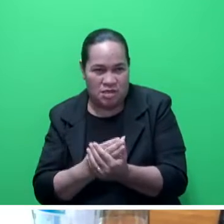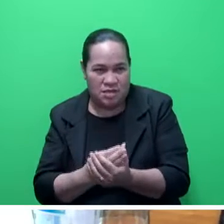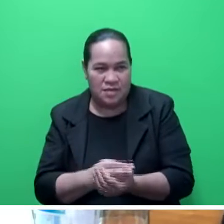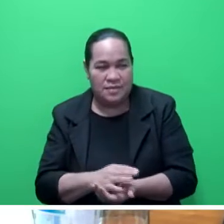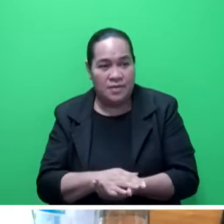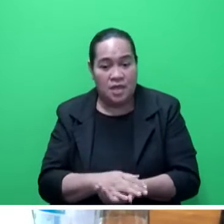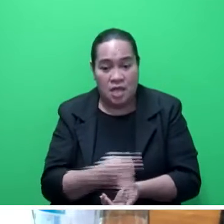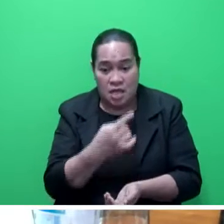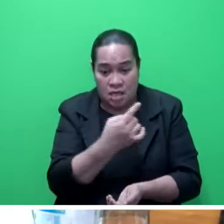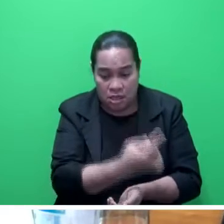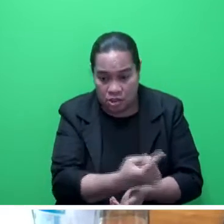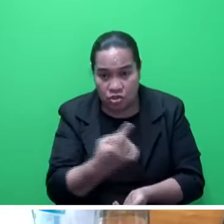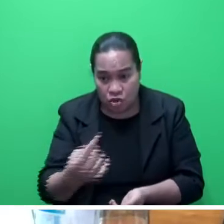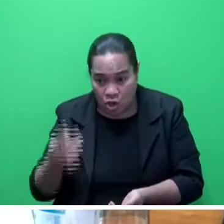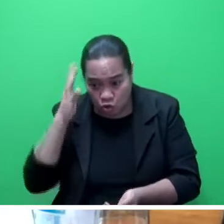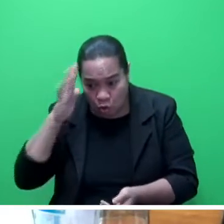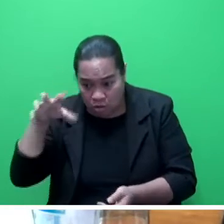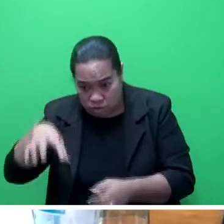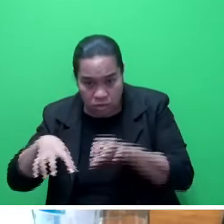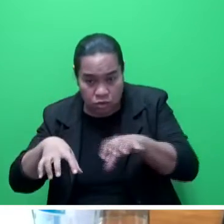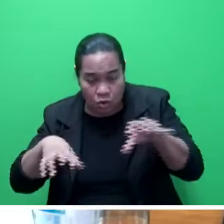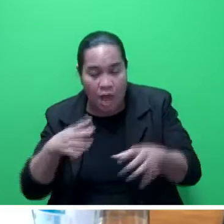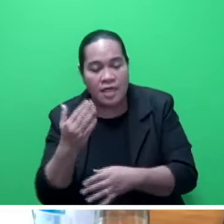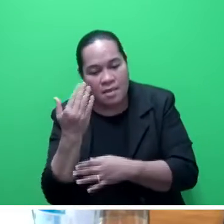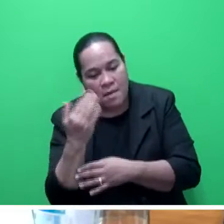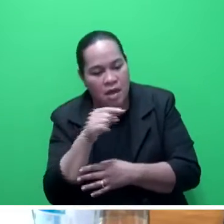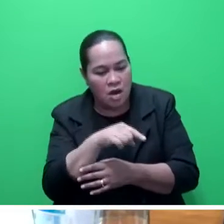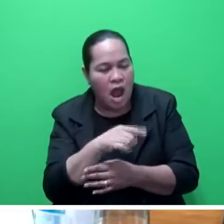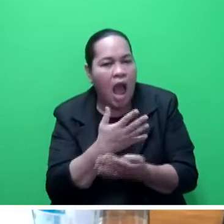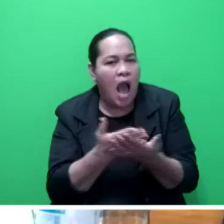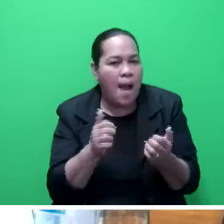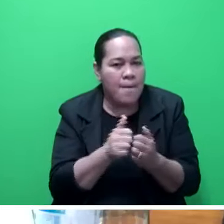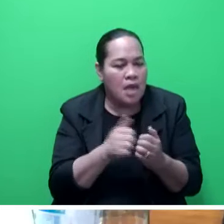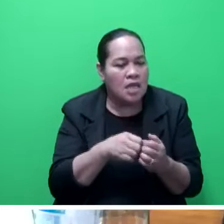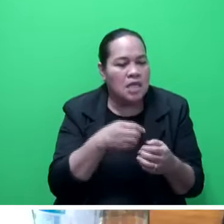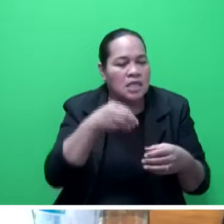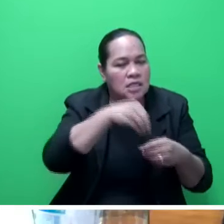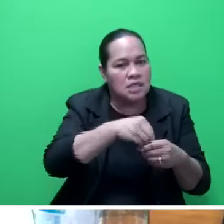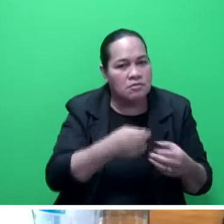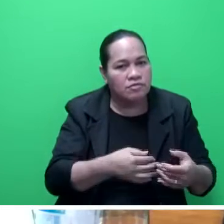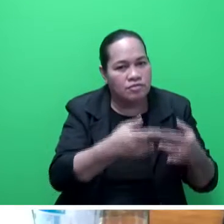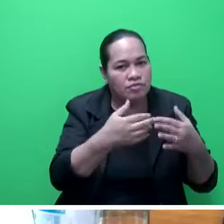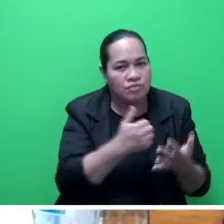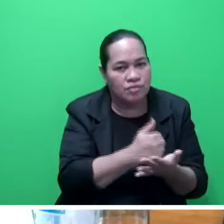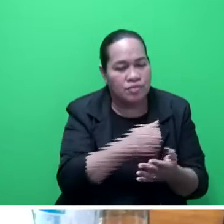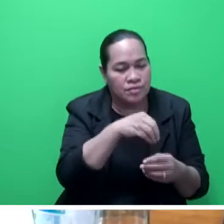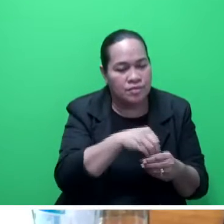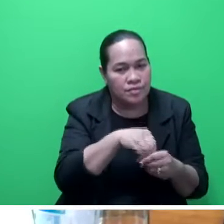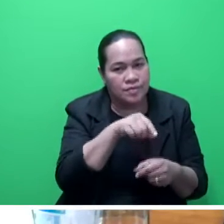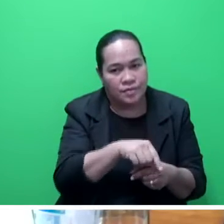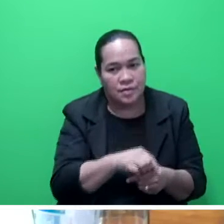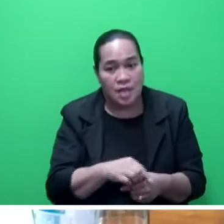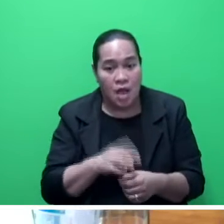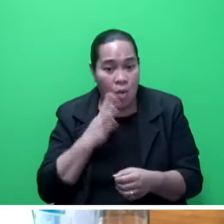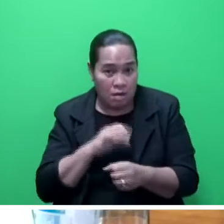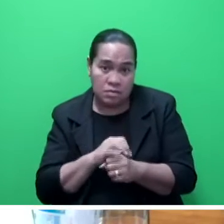to each school is determined by the number of students on the audited school roll. During the pandemic, government continued to